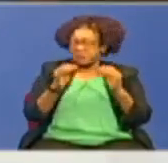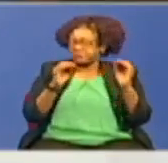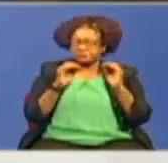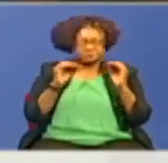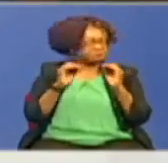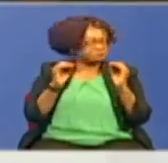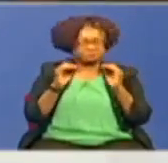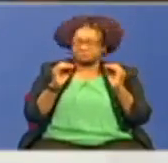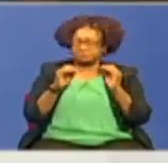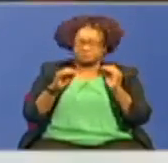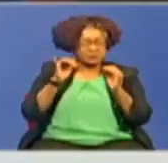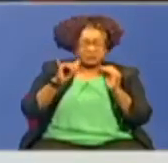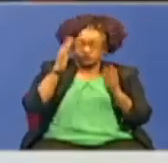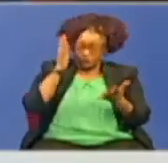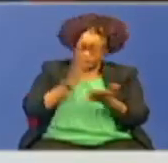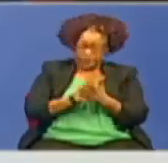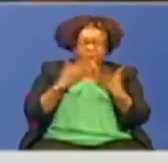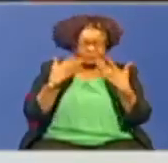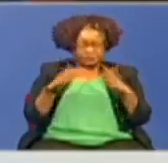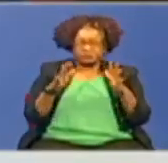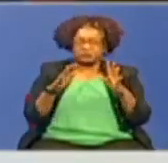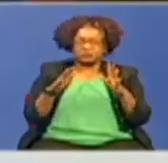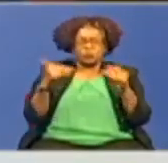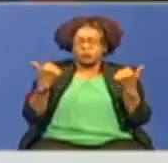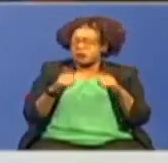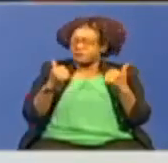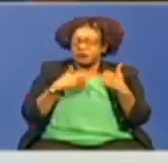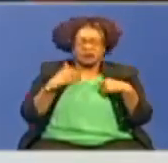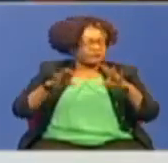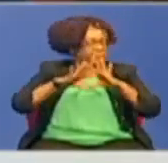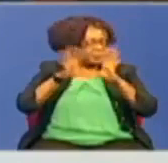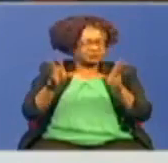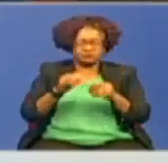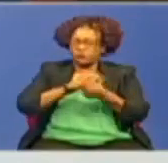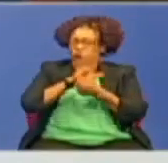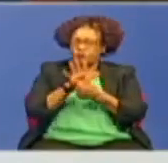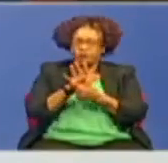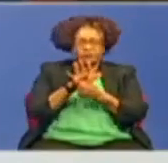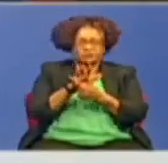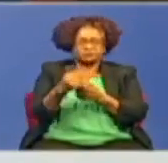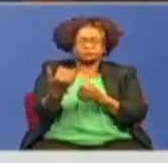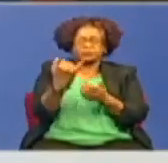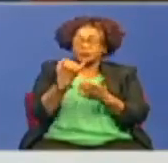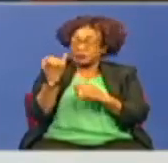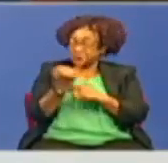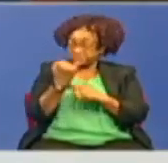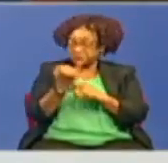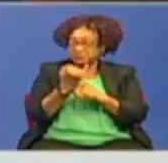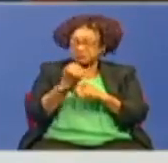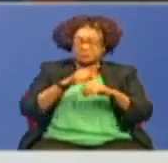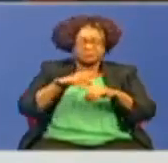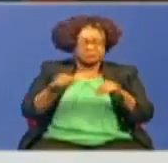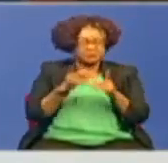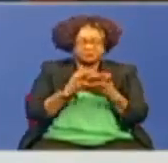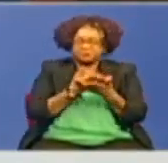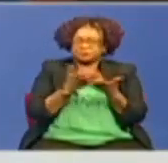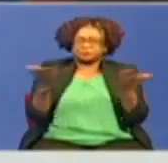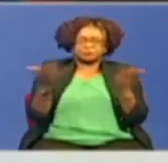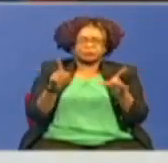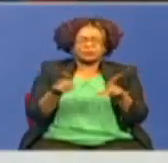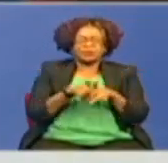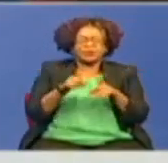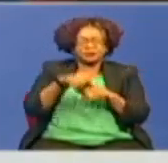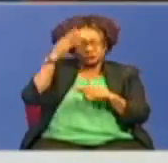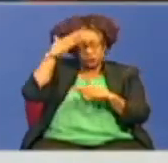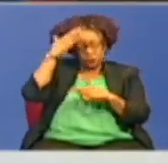and that has been confirmed. We did not have a budget for COVID-related items, but several bodies have pronounced themselves that they